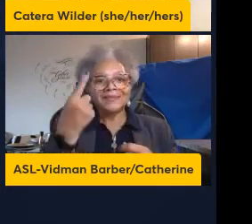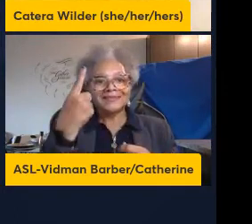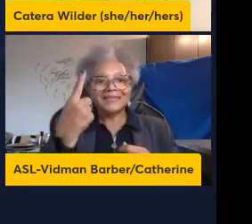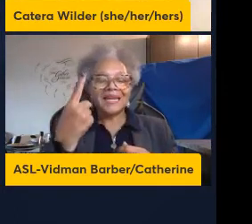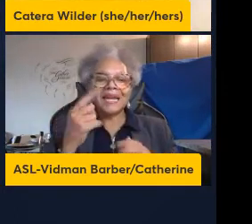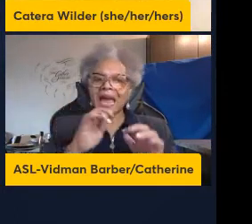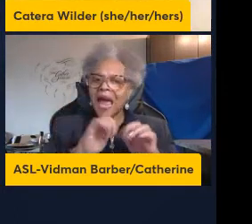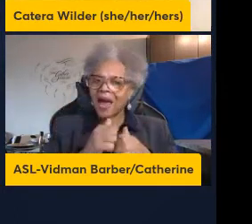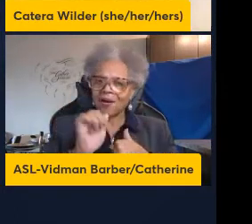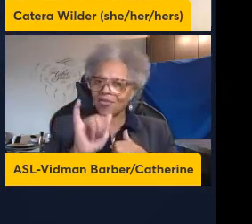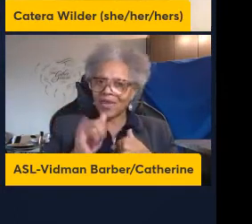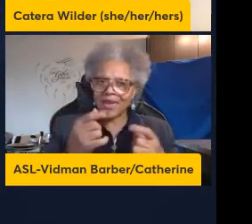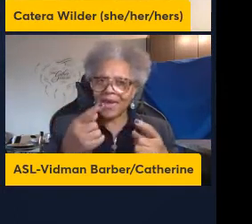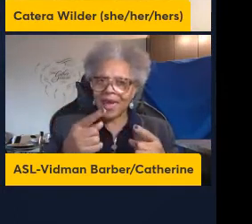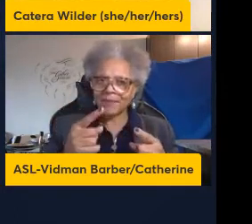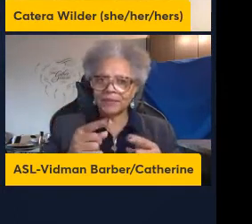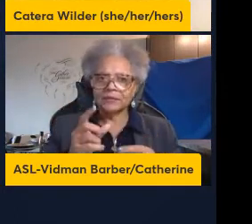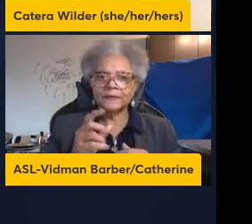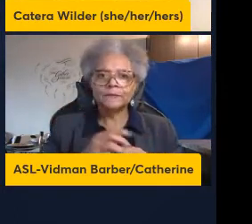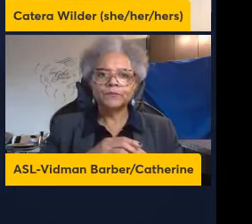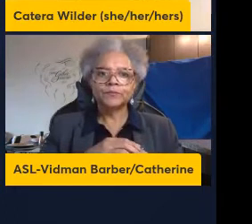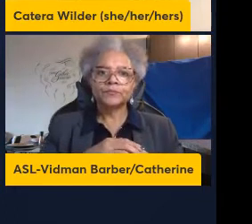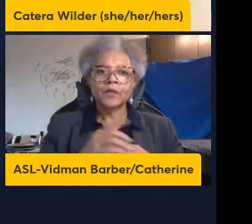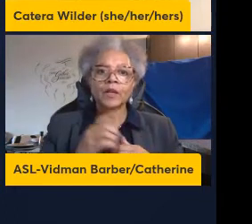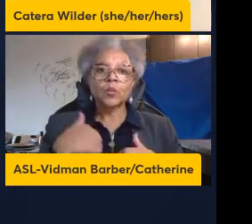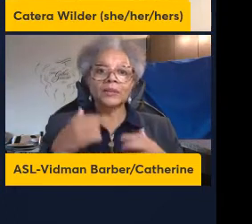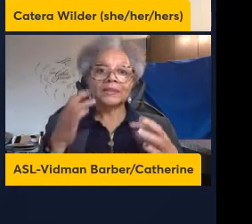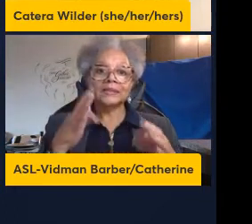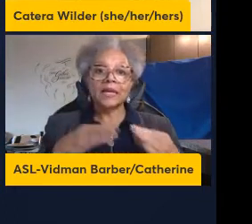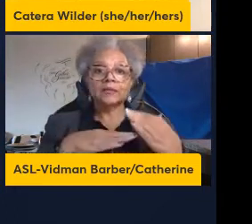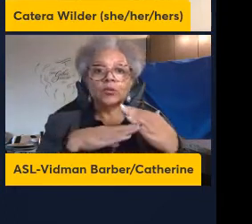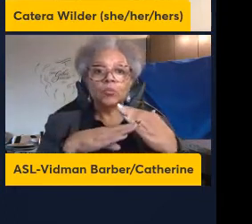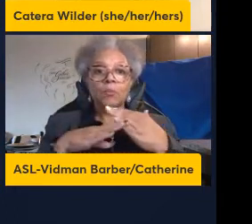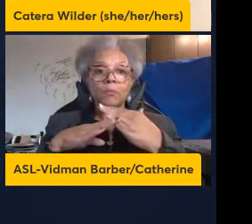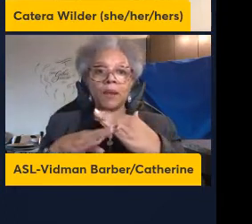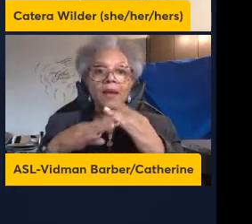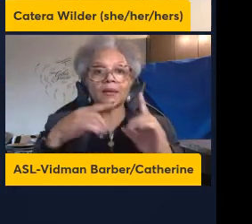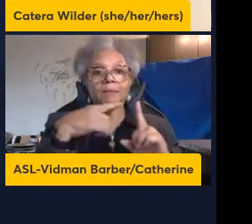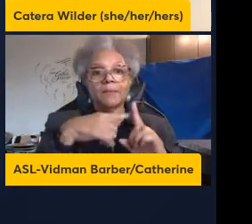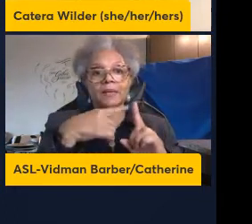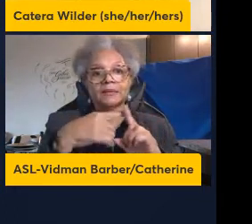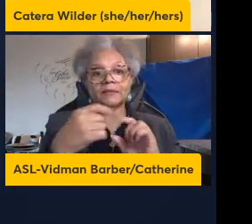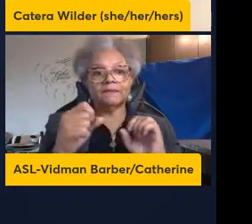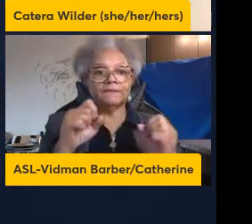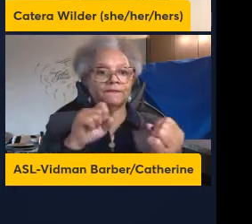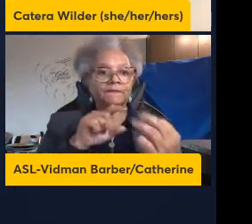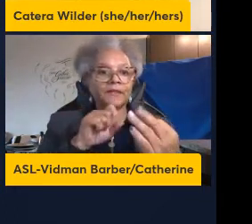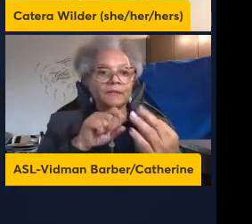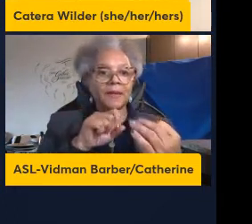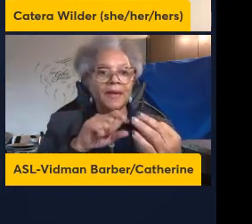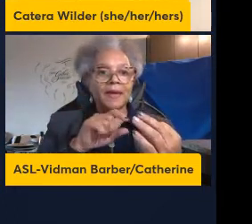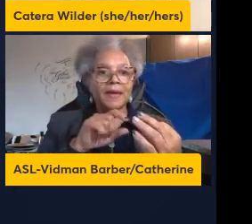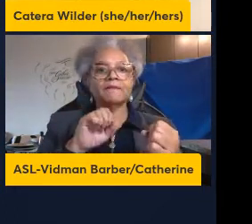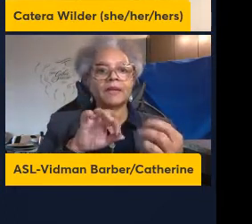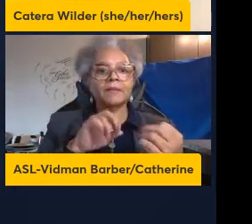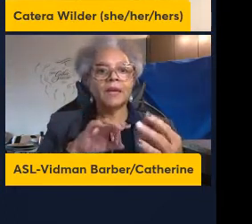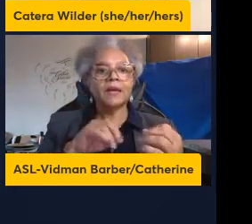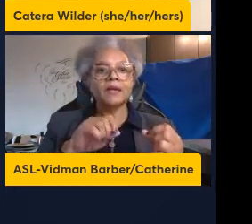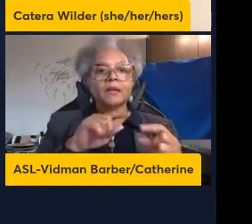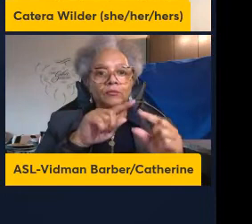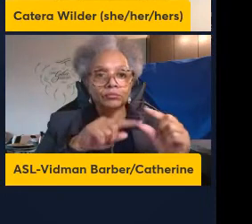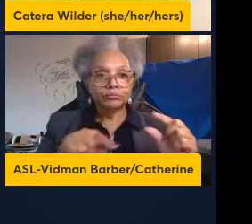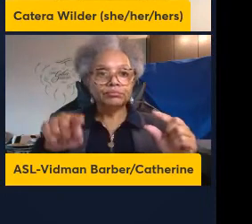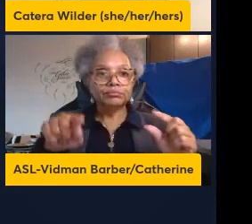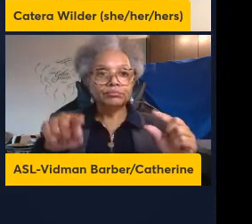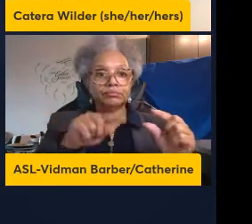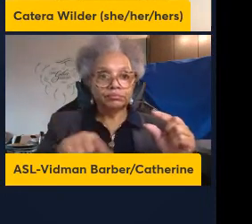is that happening. And so we decided to block some of the positive feedback loops based on this model simulation. So again, we